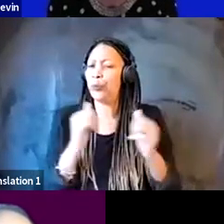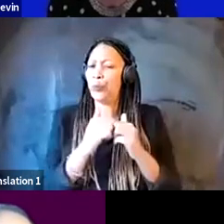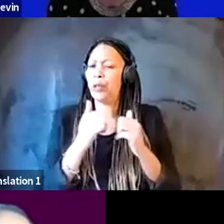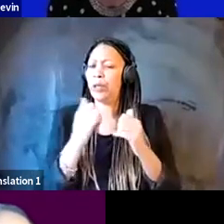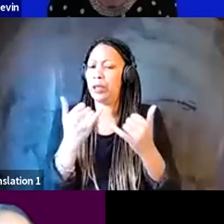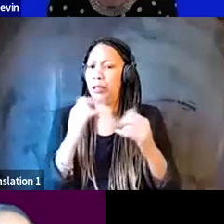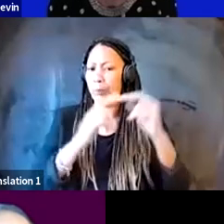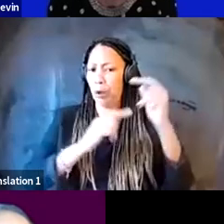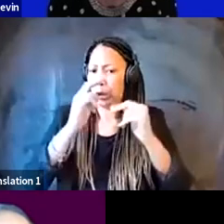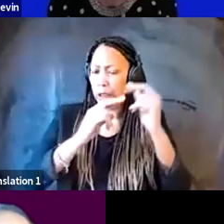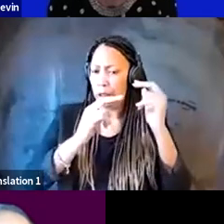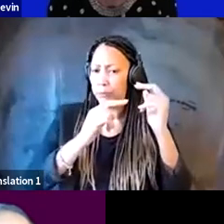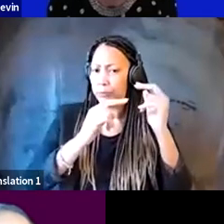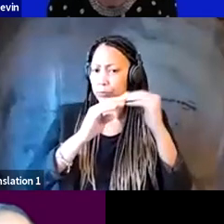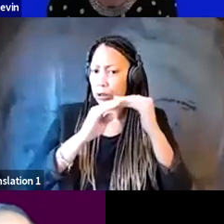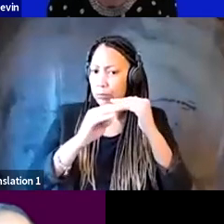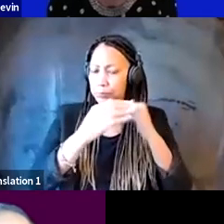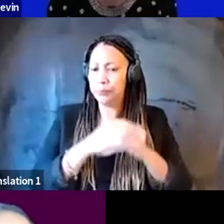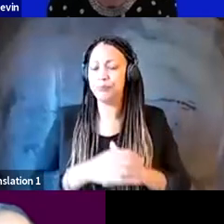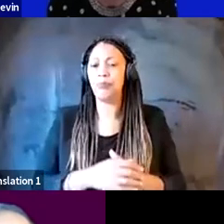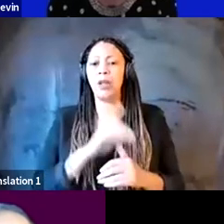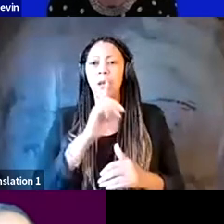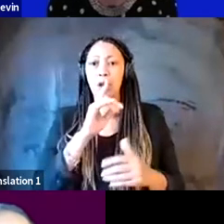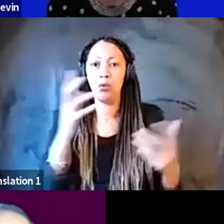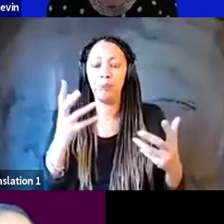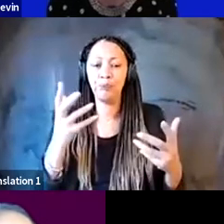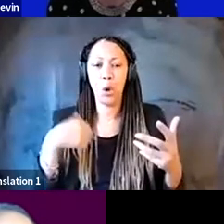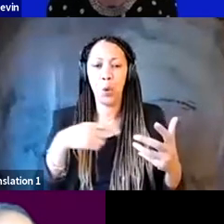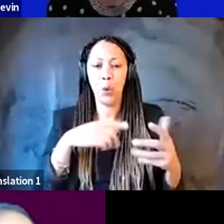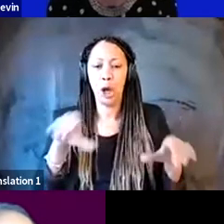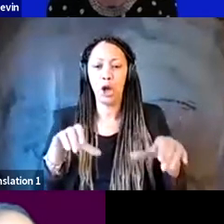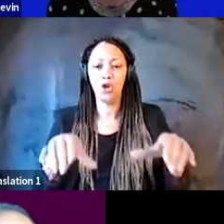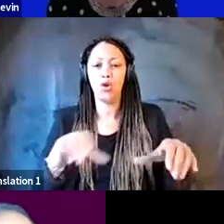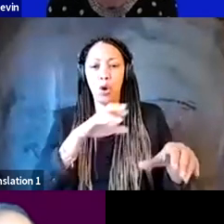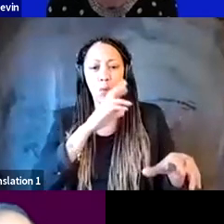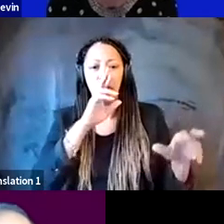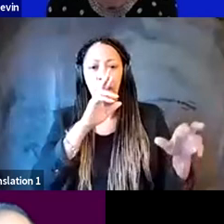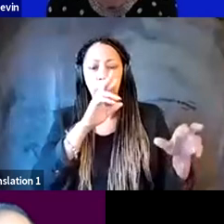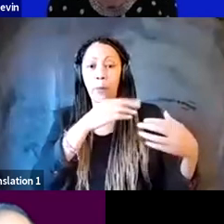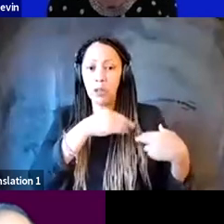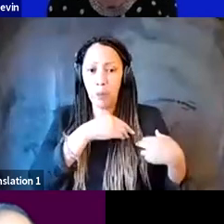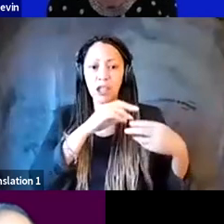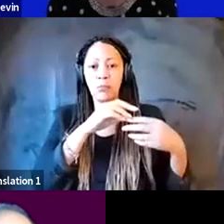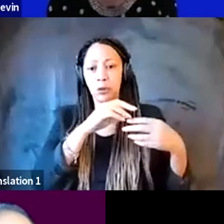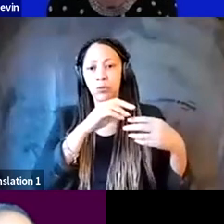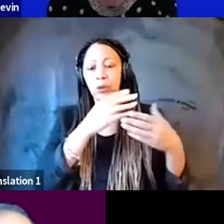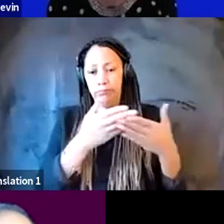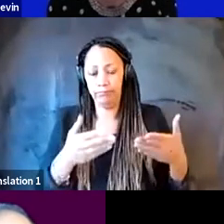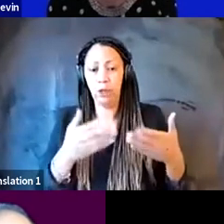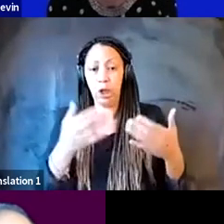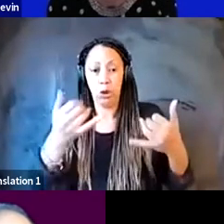view is make sure that we are doing a very responsible envelope. We are